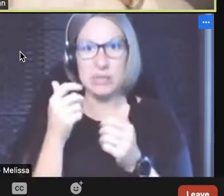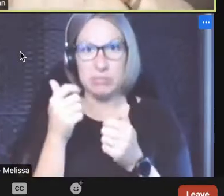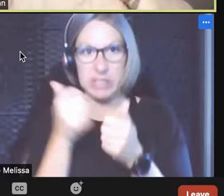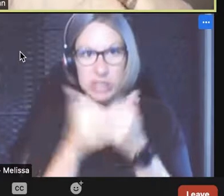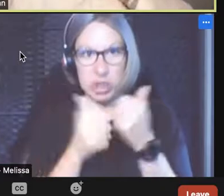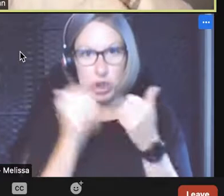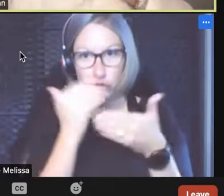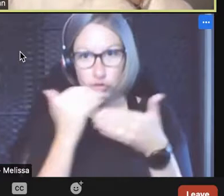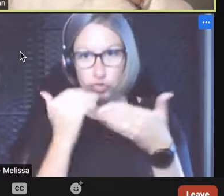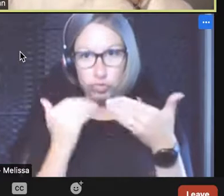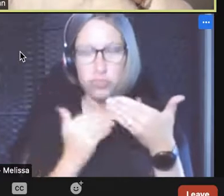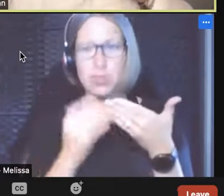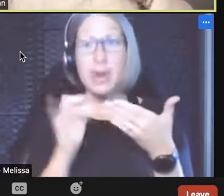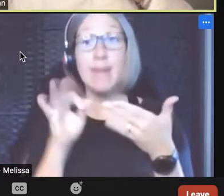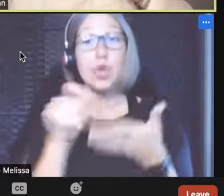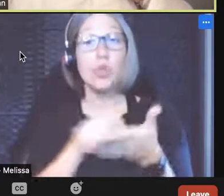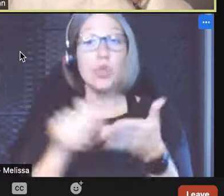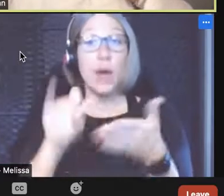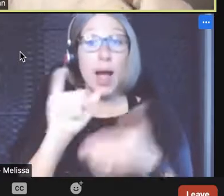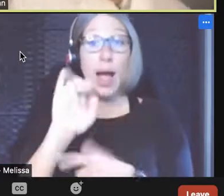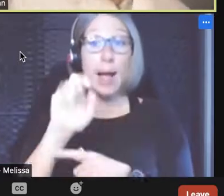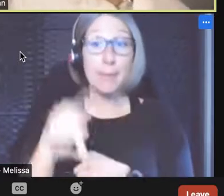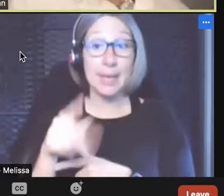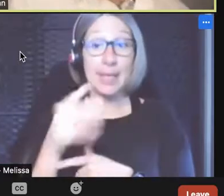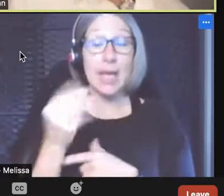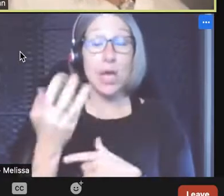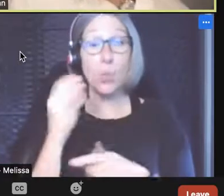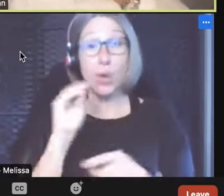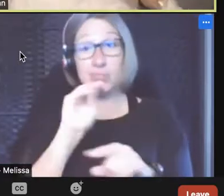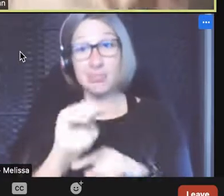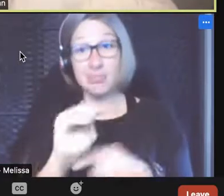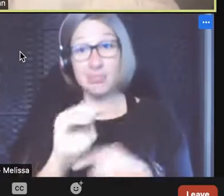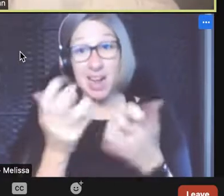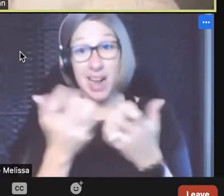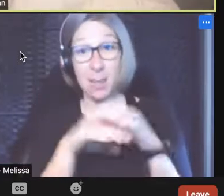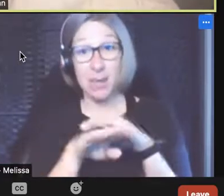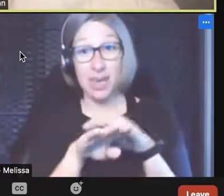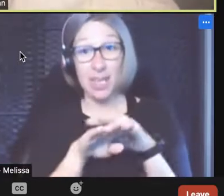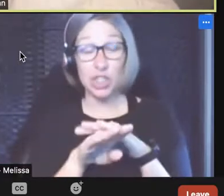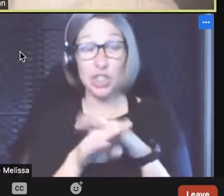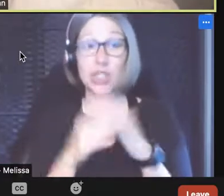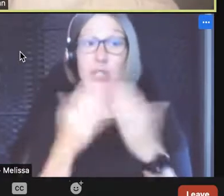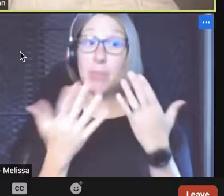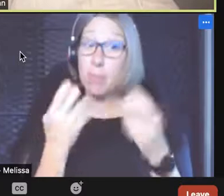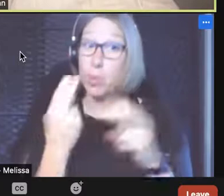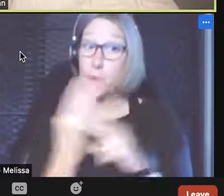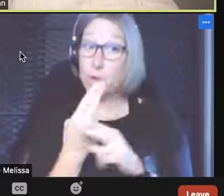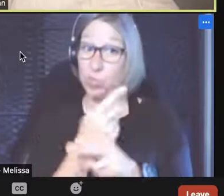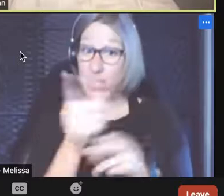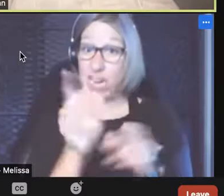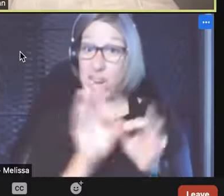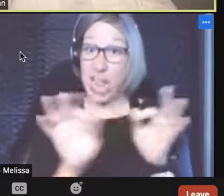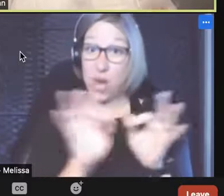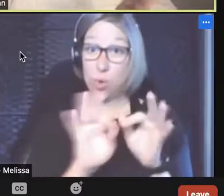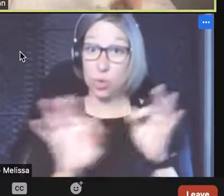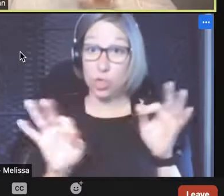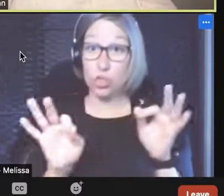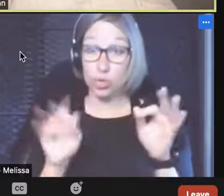if you're writing an IEP and you want to put in accommodations, you really might want to use some of this language to